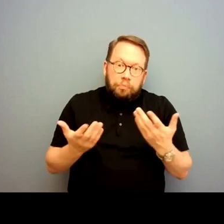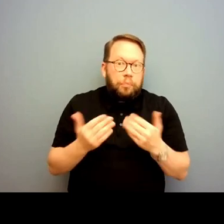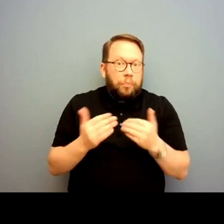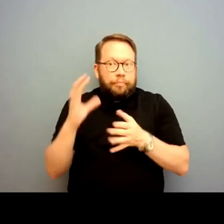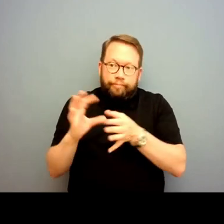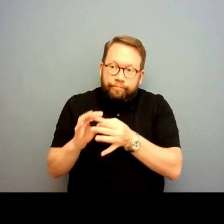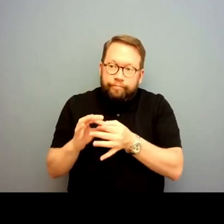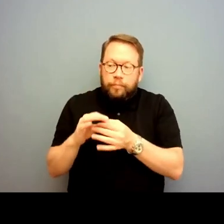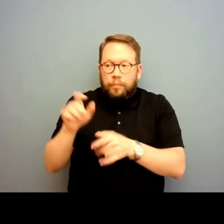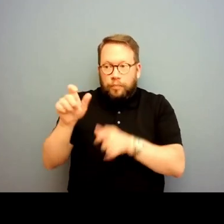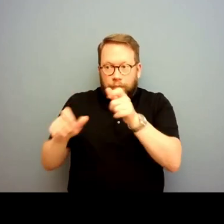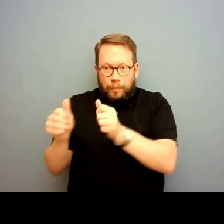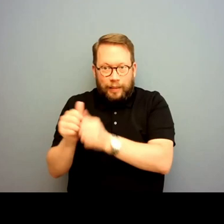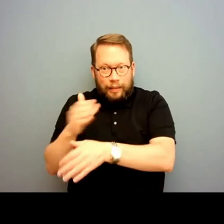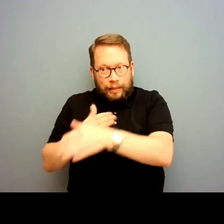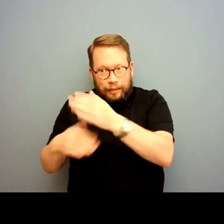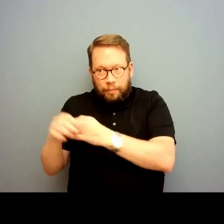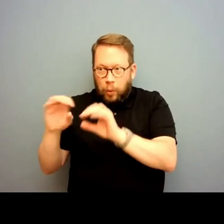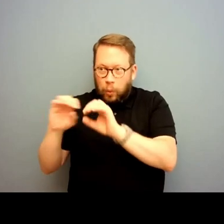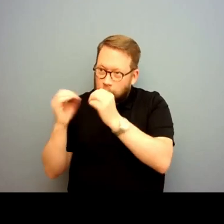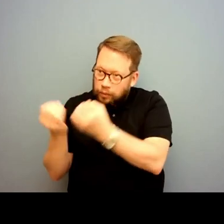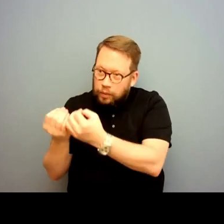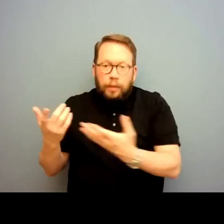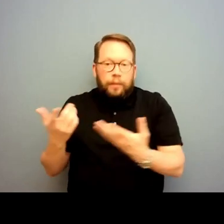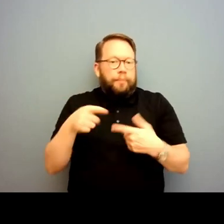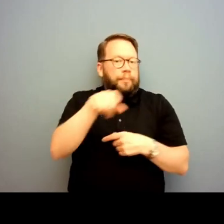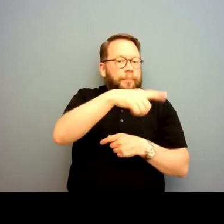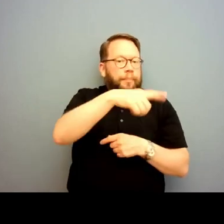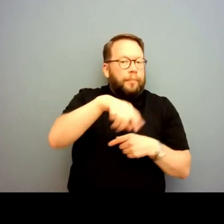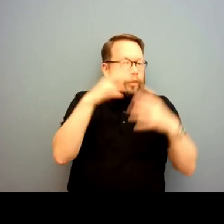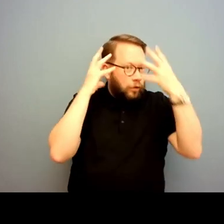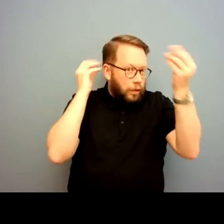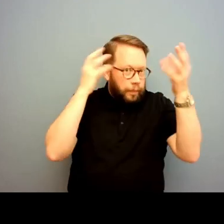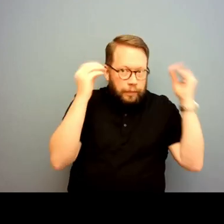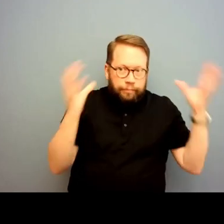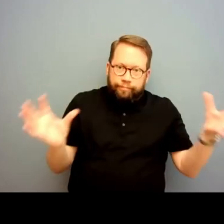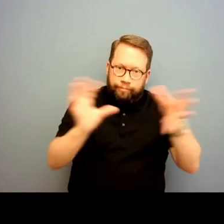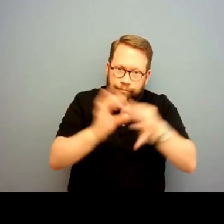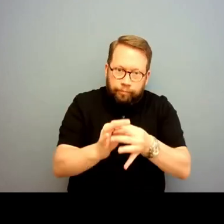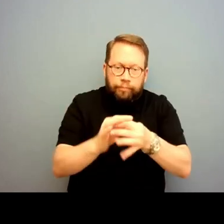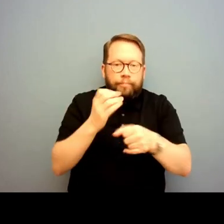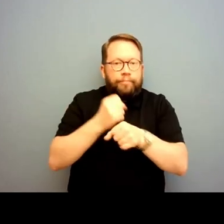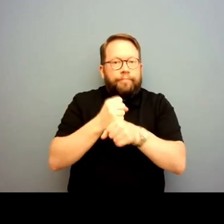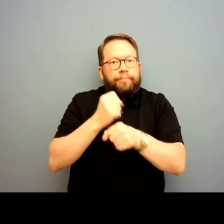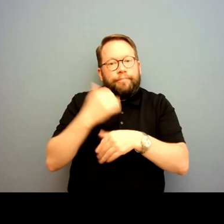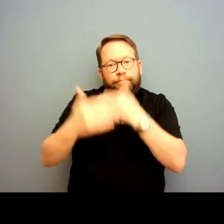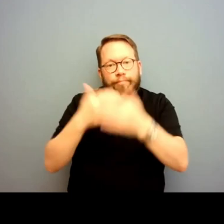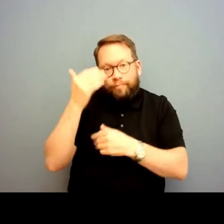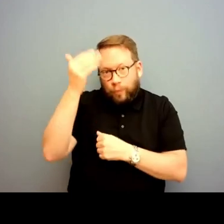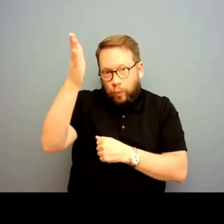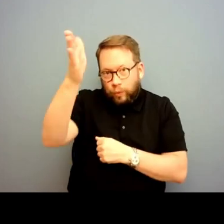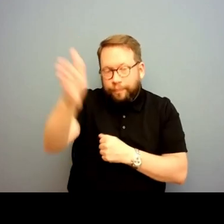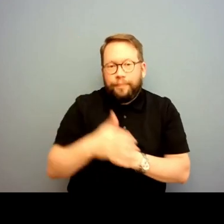Sami representative institutions and organizations. Thank you. Thank